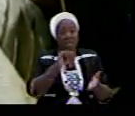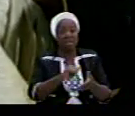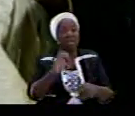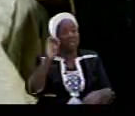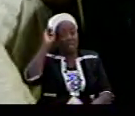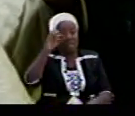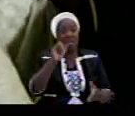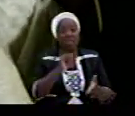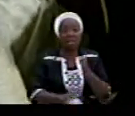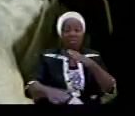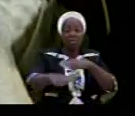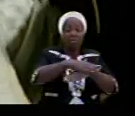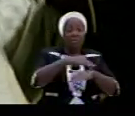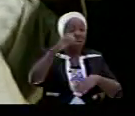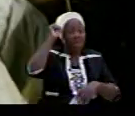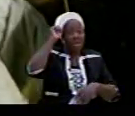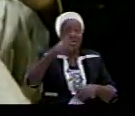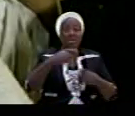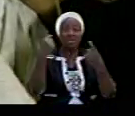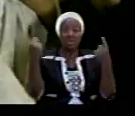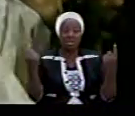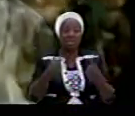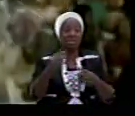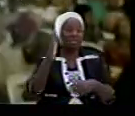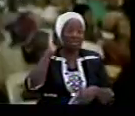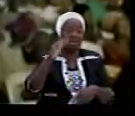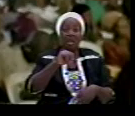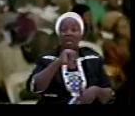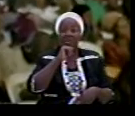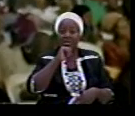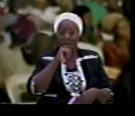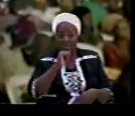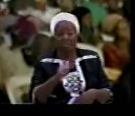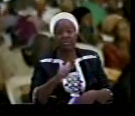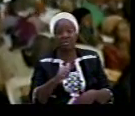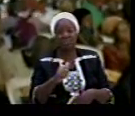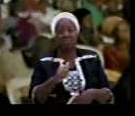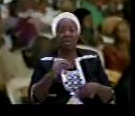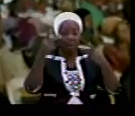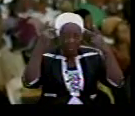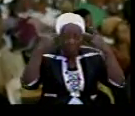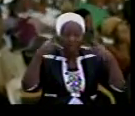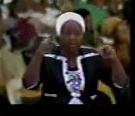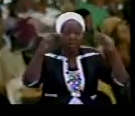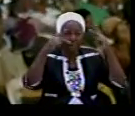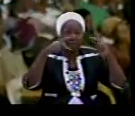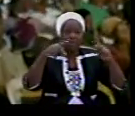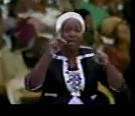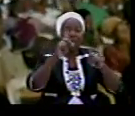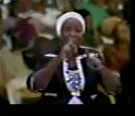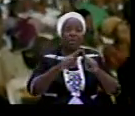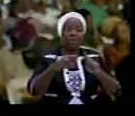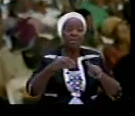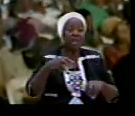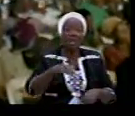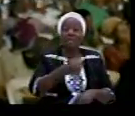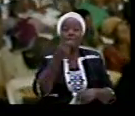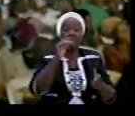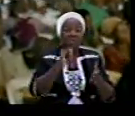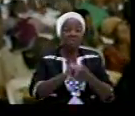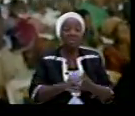sin shall not prosper. But whoso confesseth and forsaketh